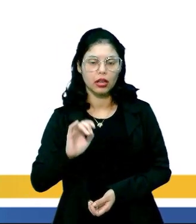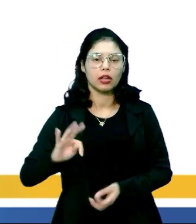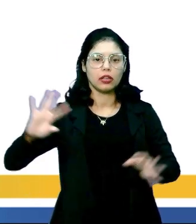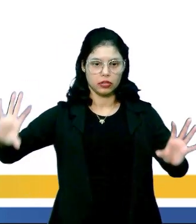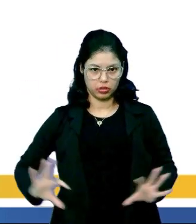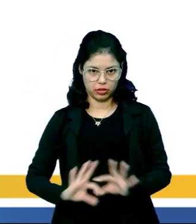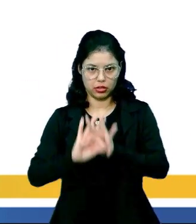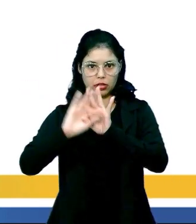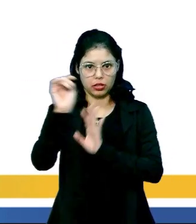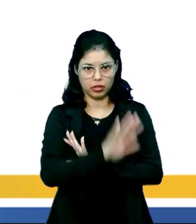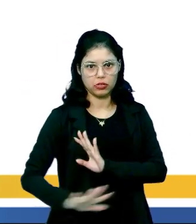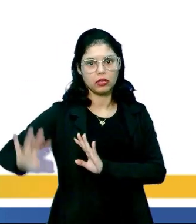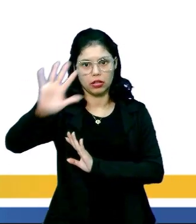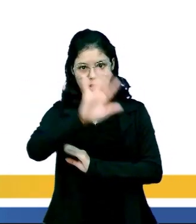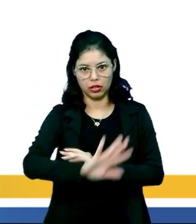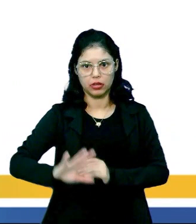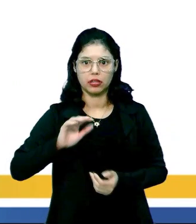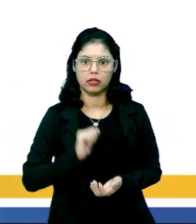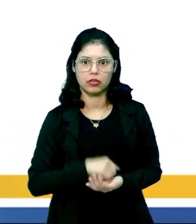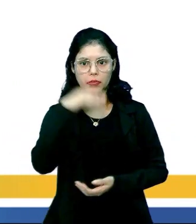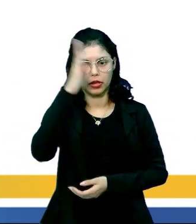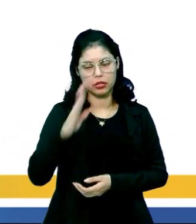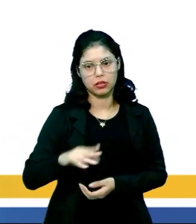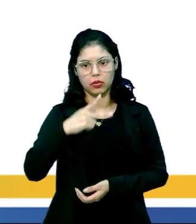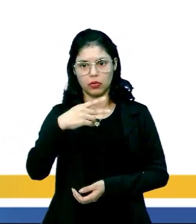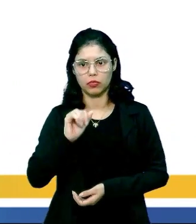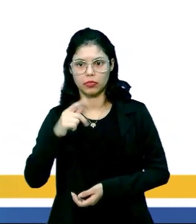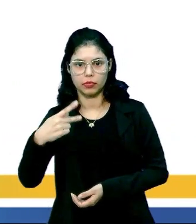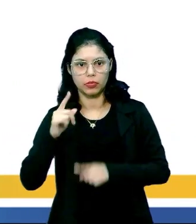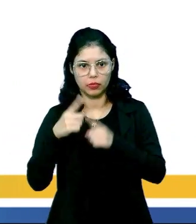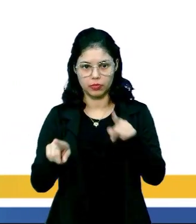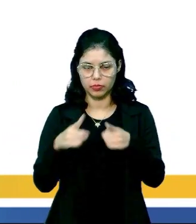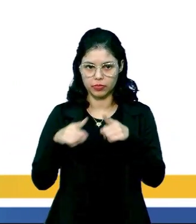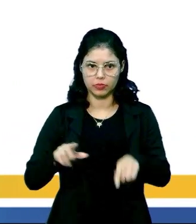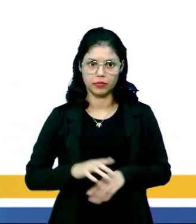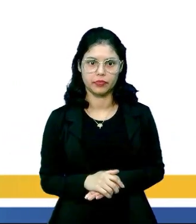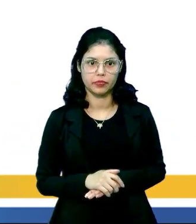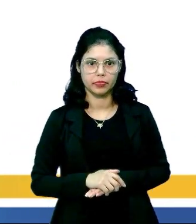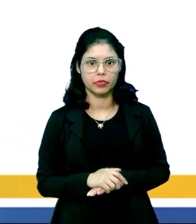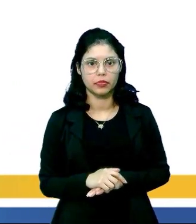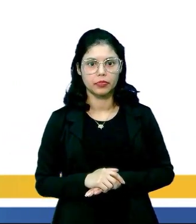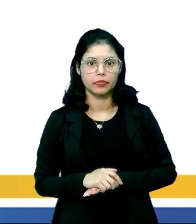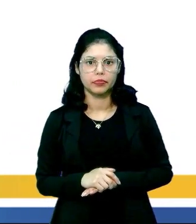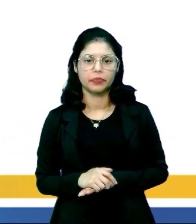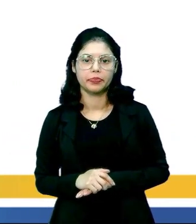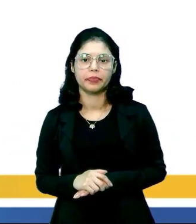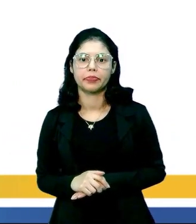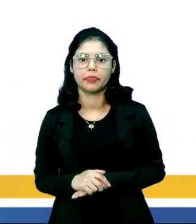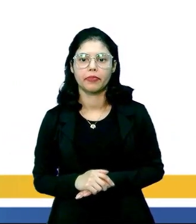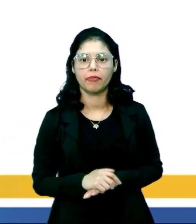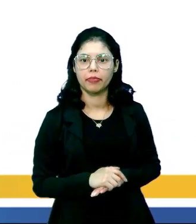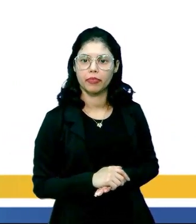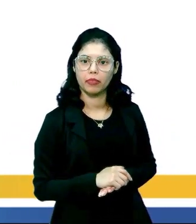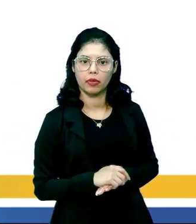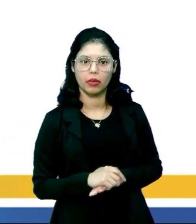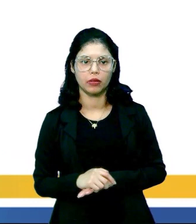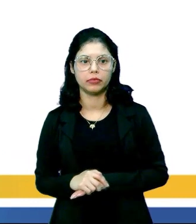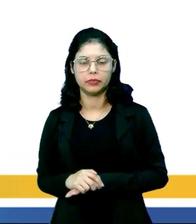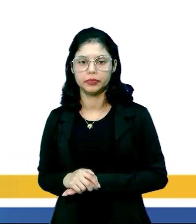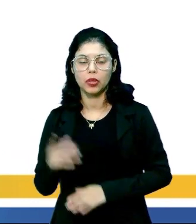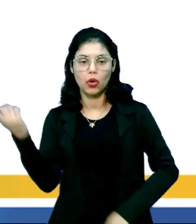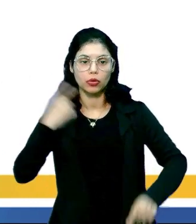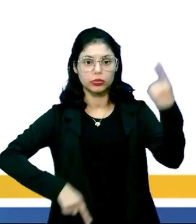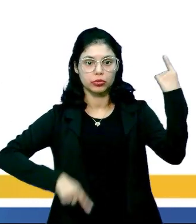this Idea of internationalizing The Roots of brazilian pop music and they are moving forward